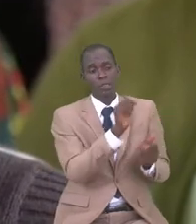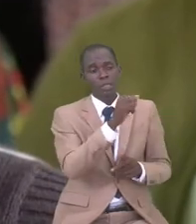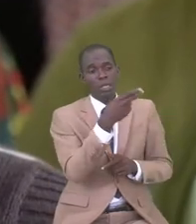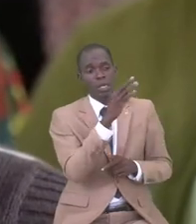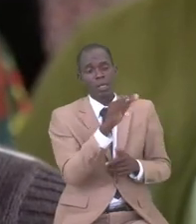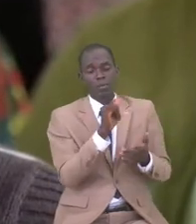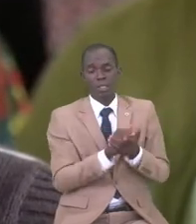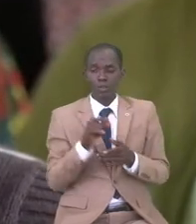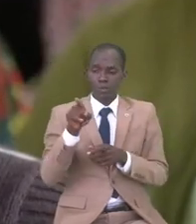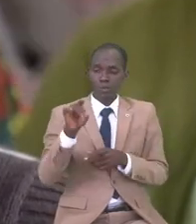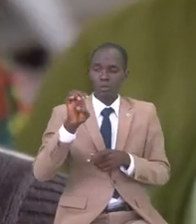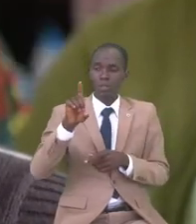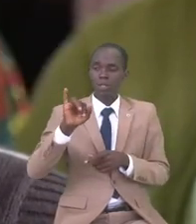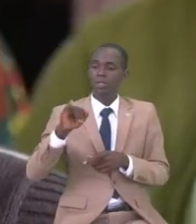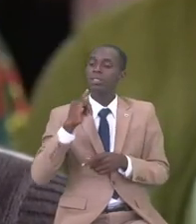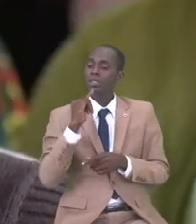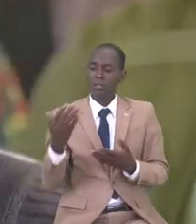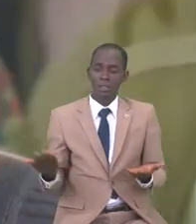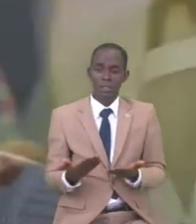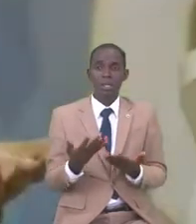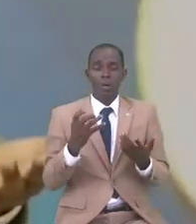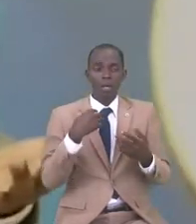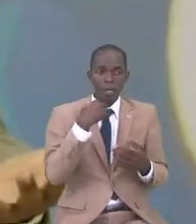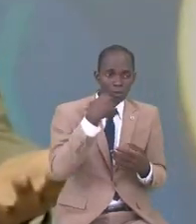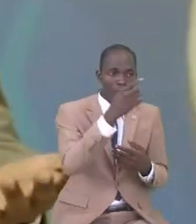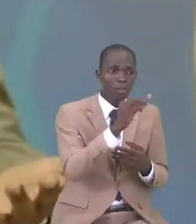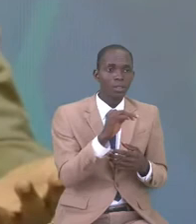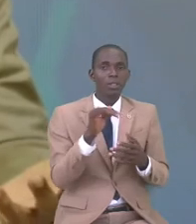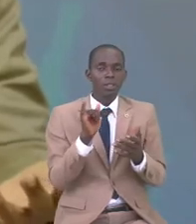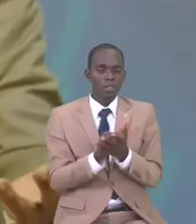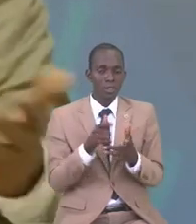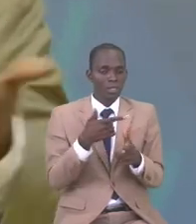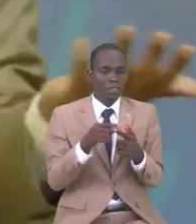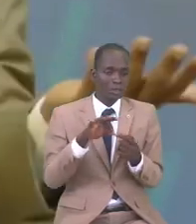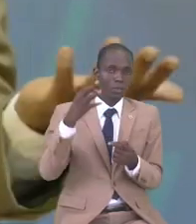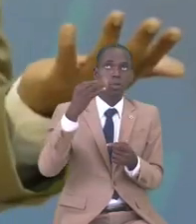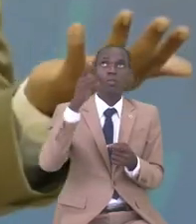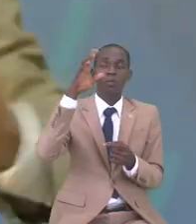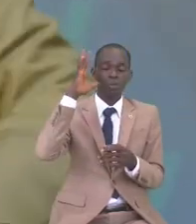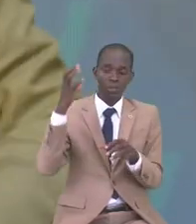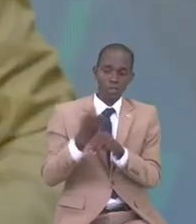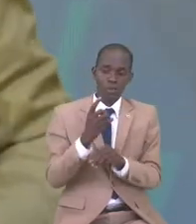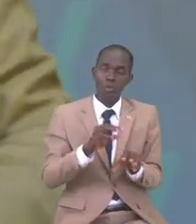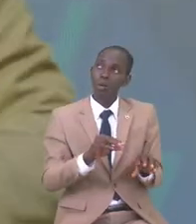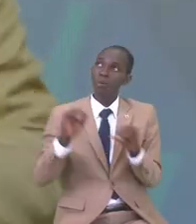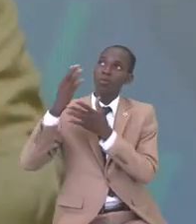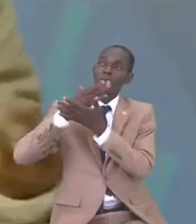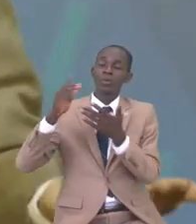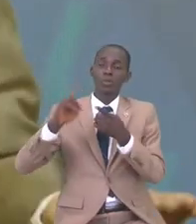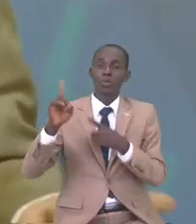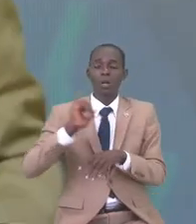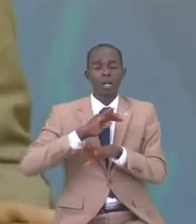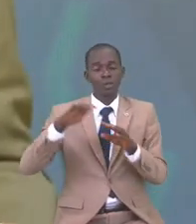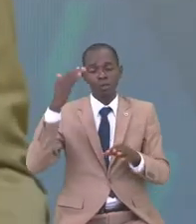here. And when I go to tell him, the Spirit of God will carry you and take you to a place I know not. And